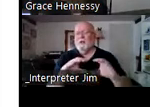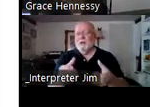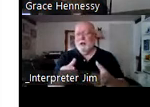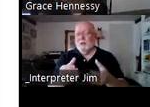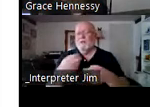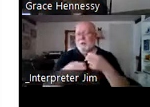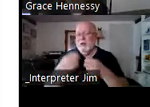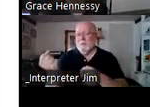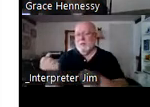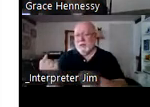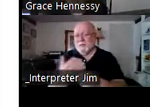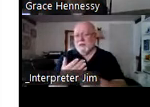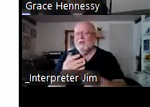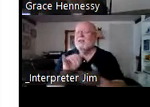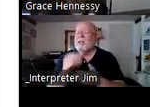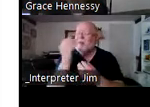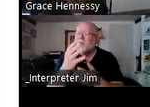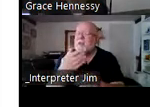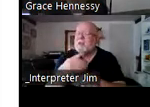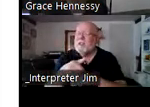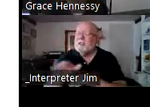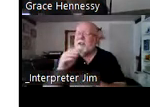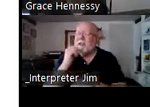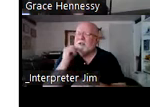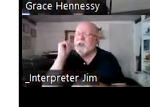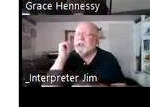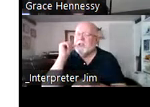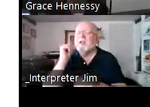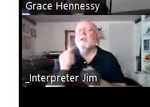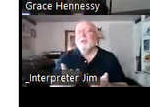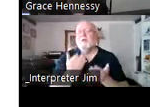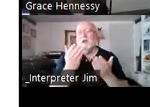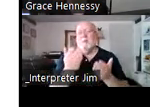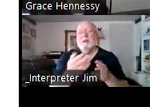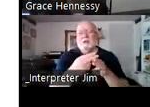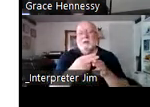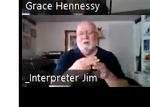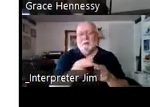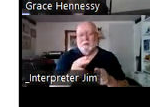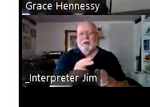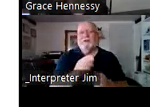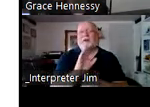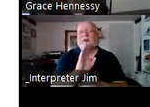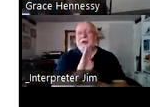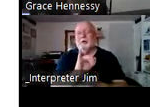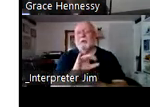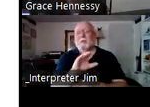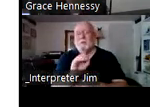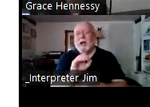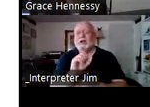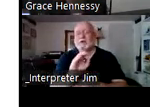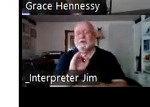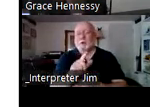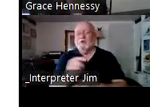Gambling sent out yesterday about Gambling Screening Day, they recommended the brief biosocial gambling screen, which